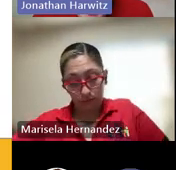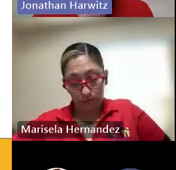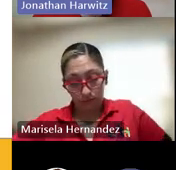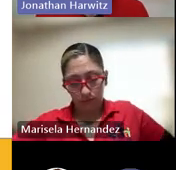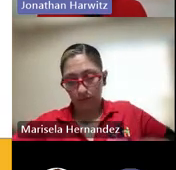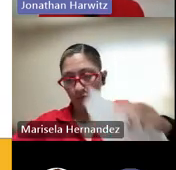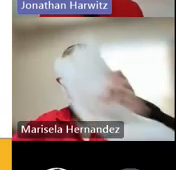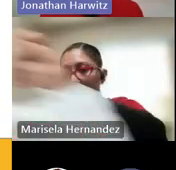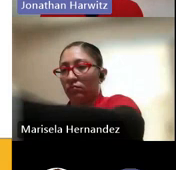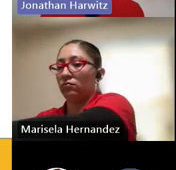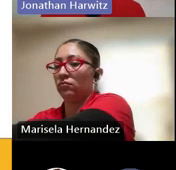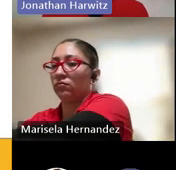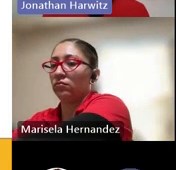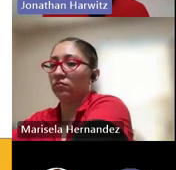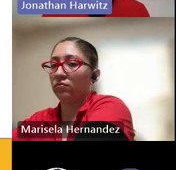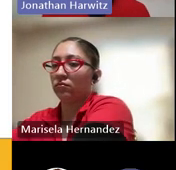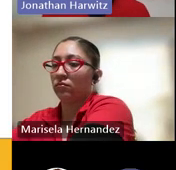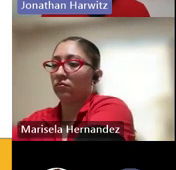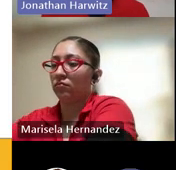troubling to me.